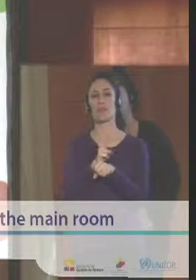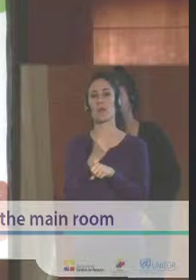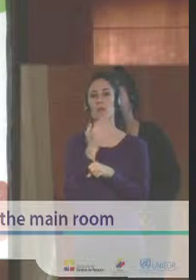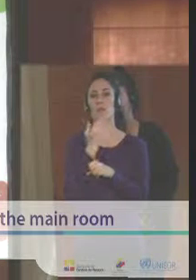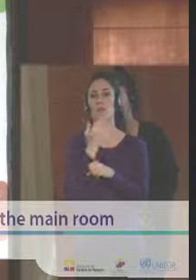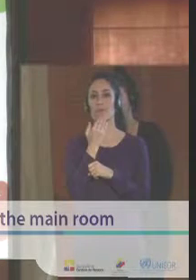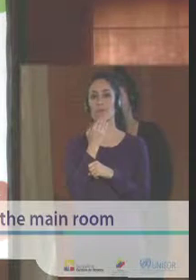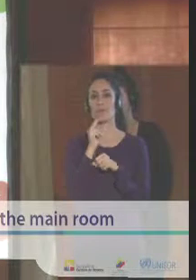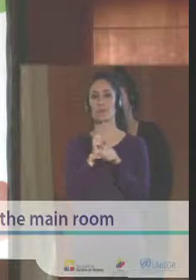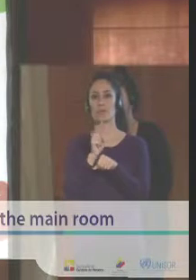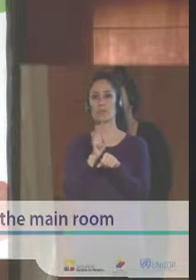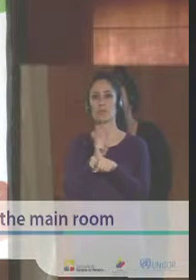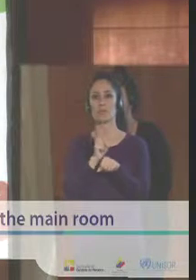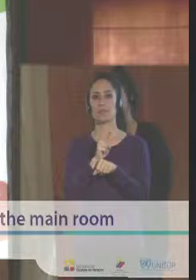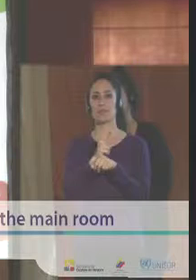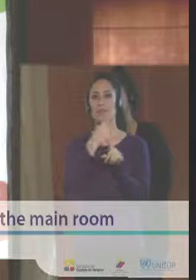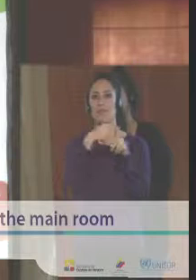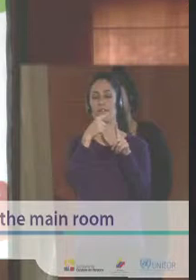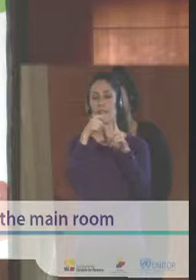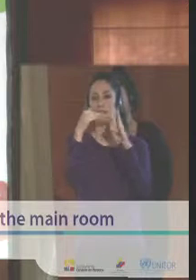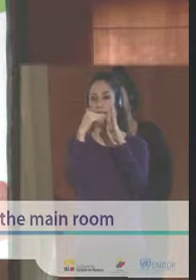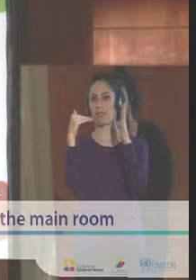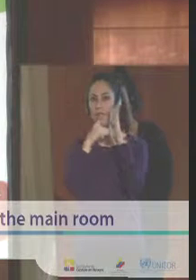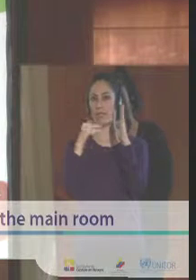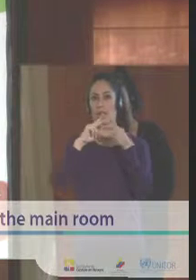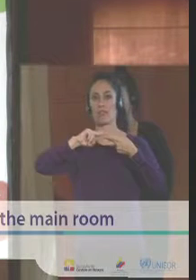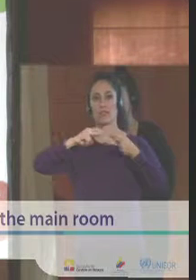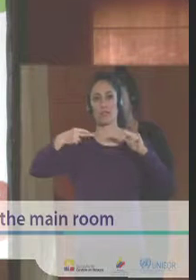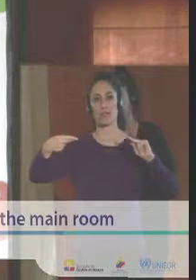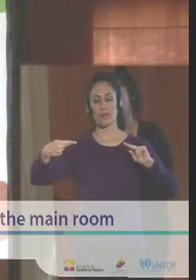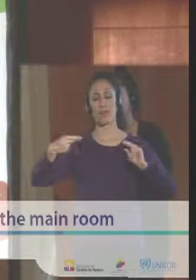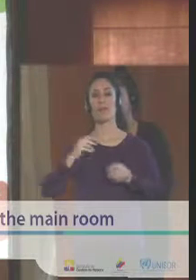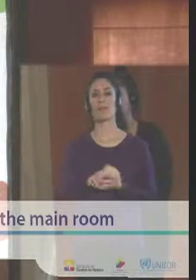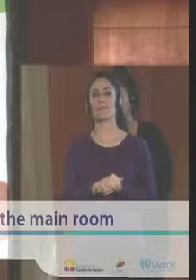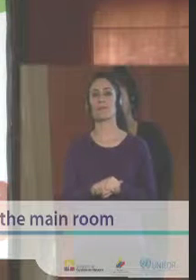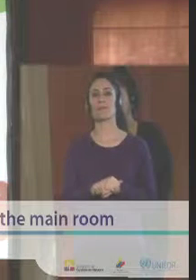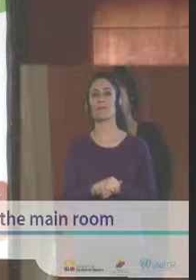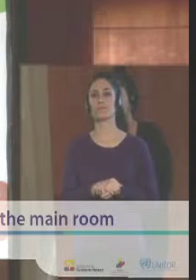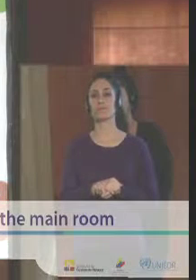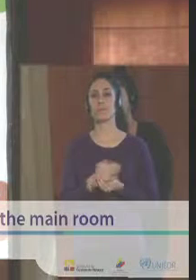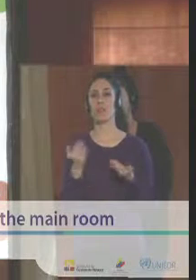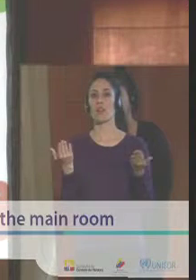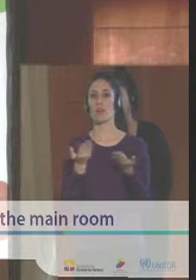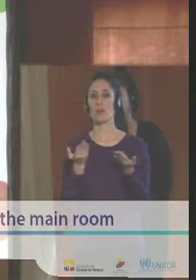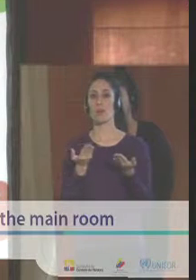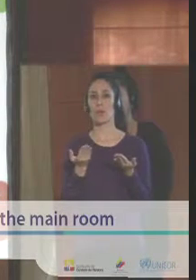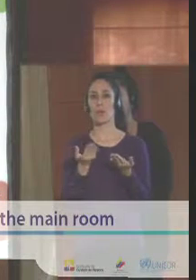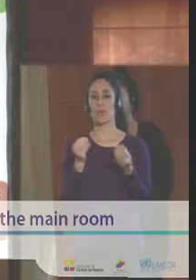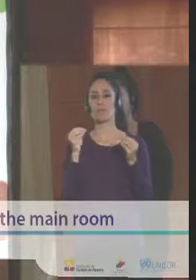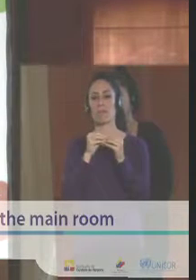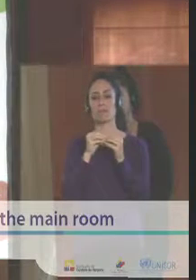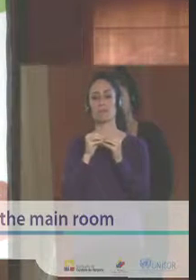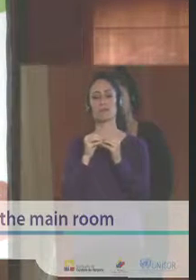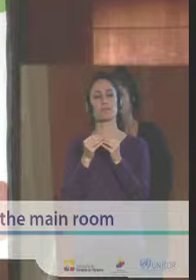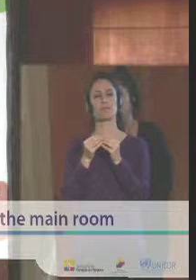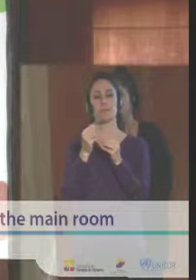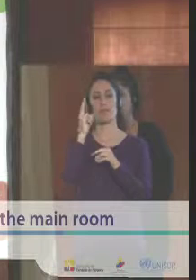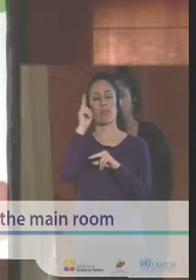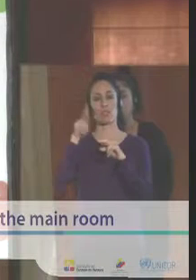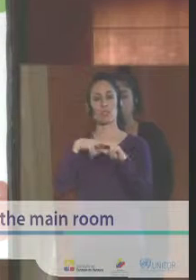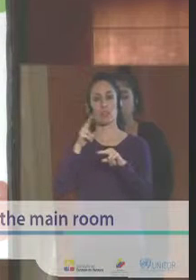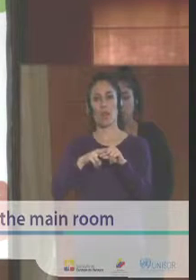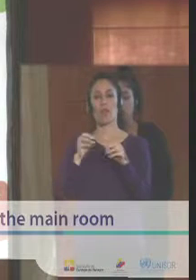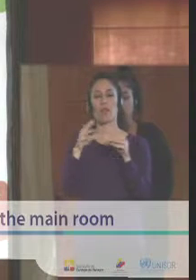sequence are very useful to be used in the regional levels,